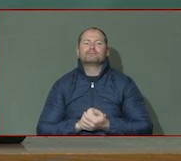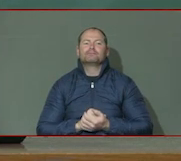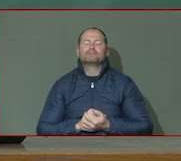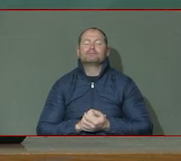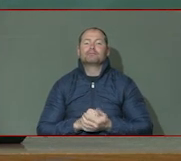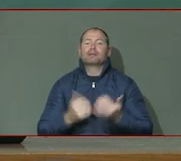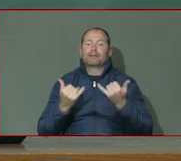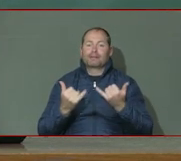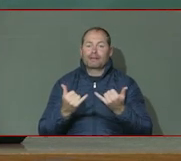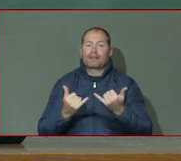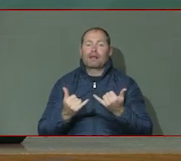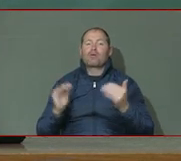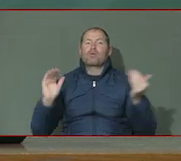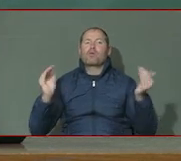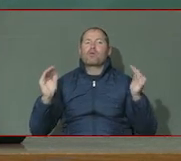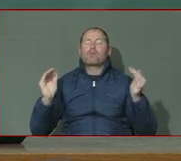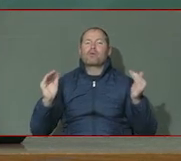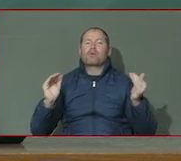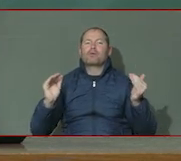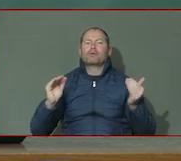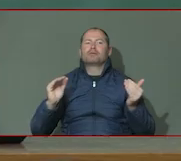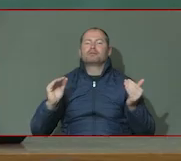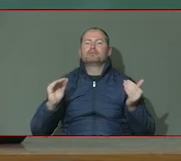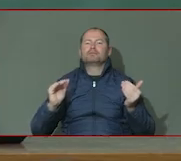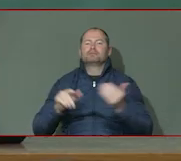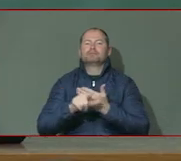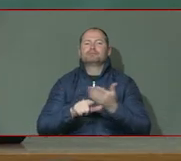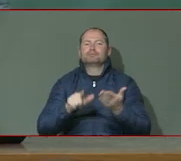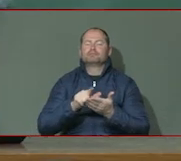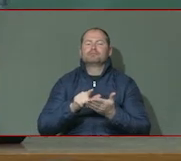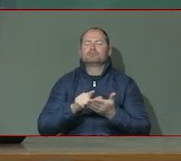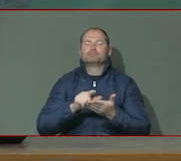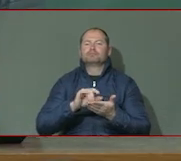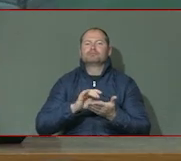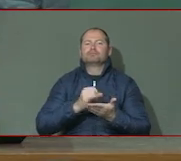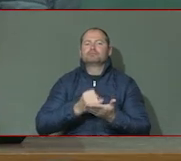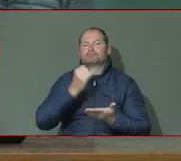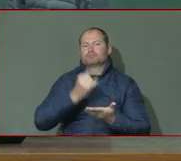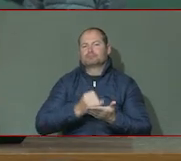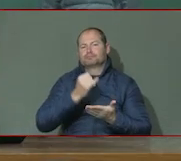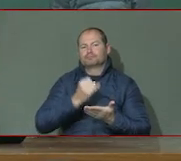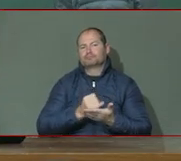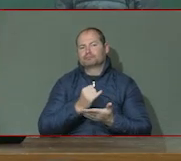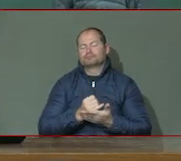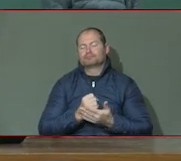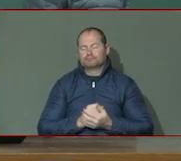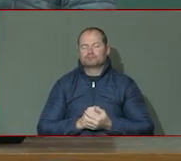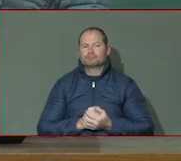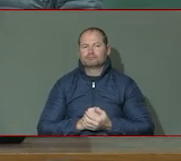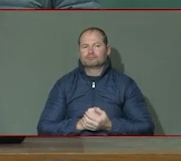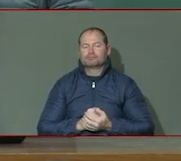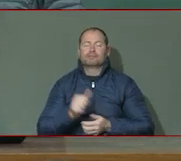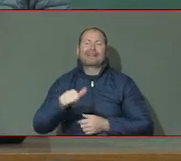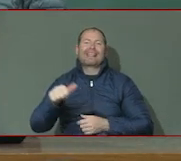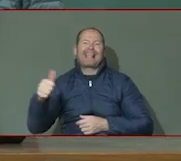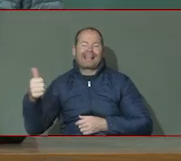This one we compare with your interest rate on the fixed deposit, whereas this, the other one, we